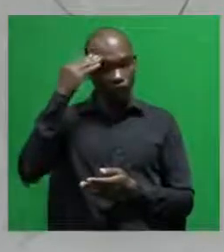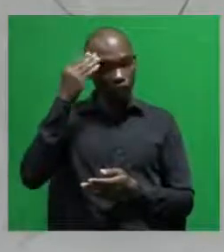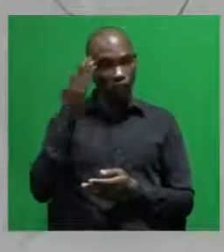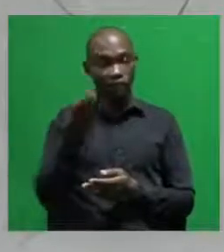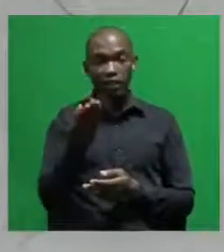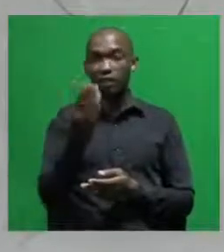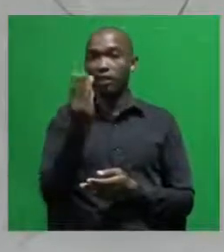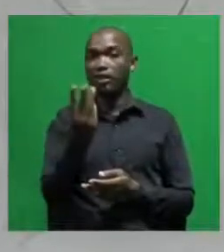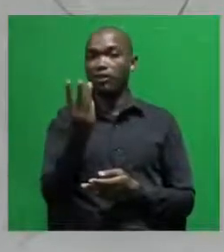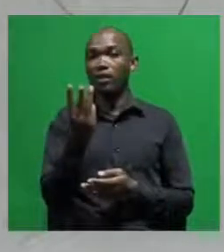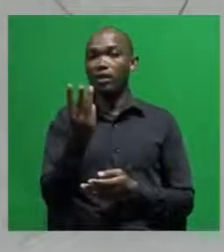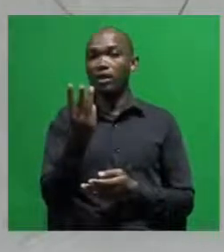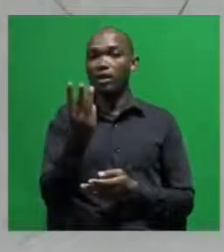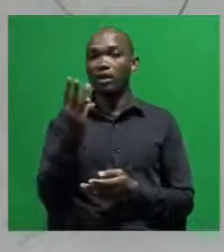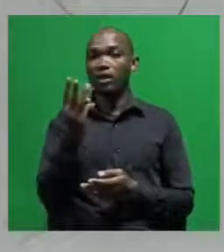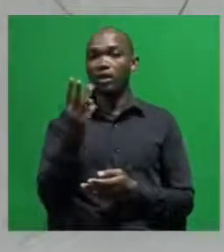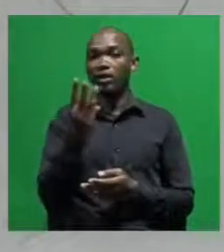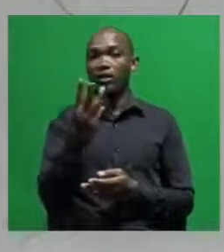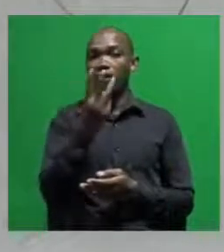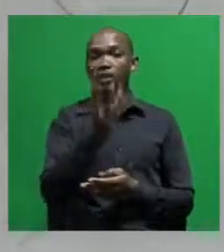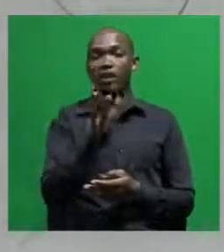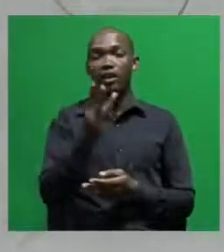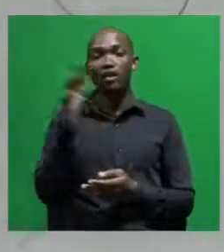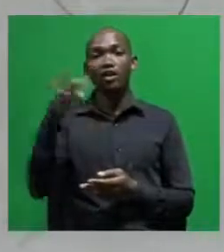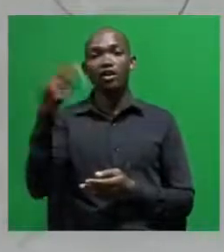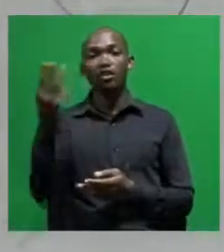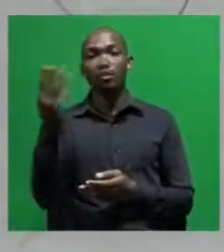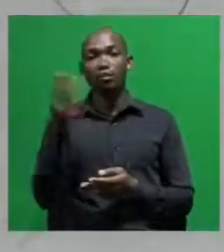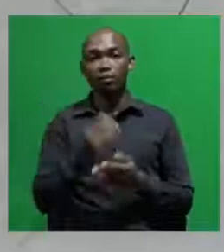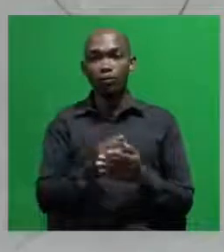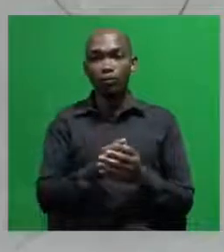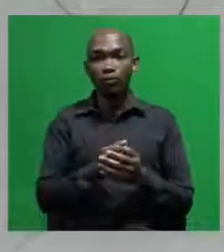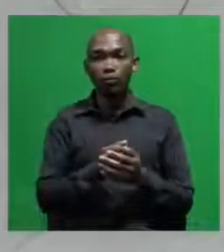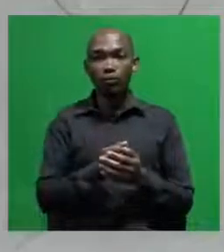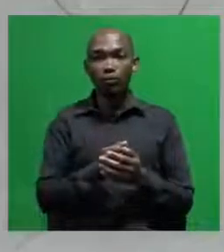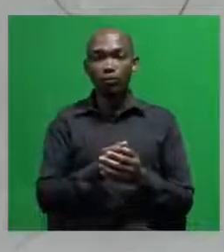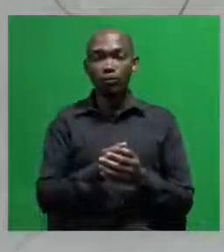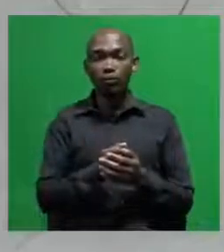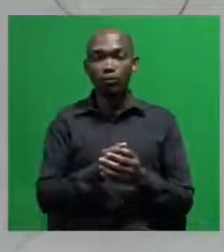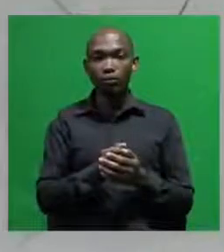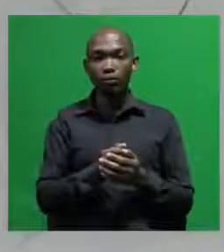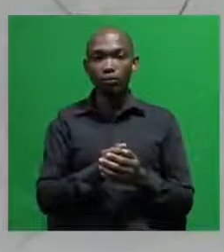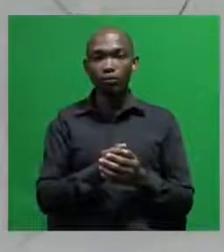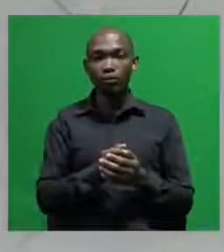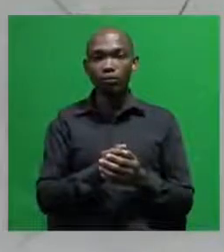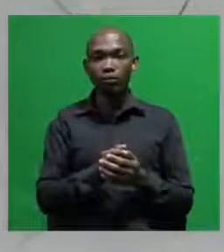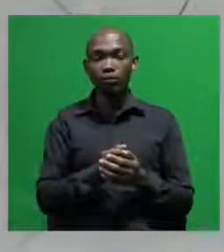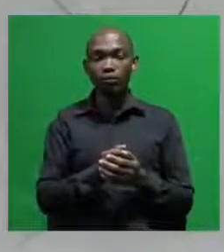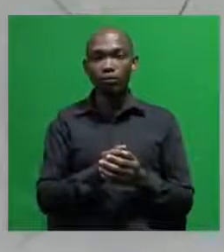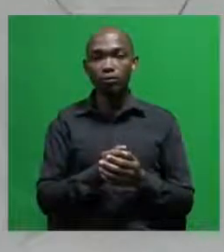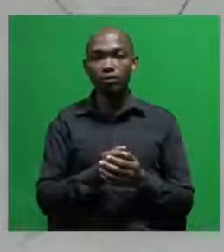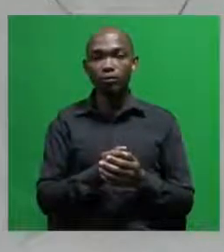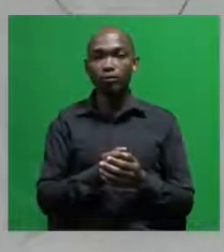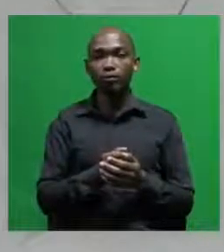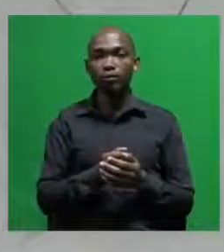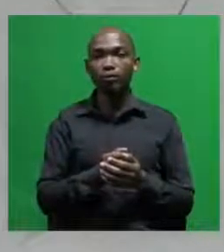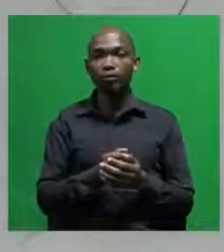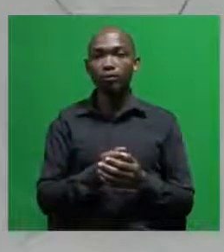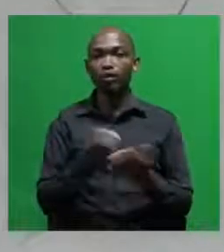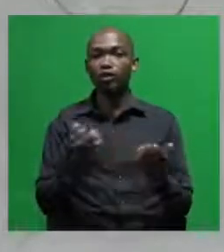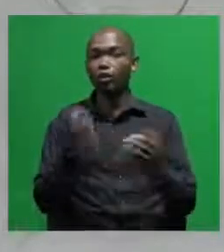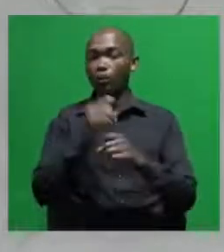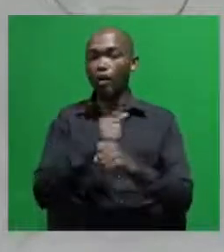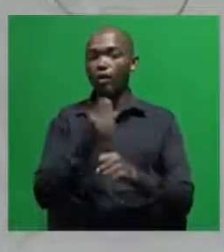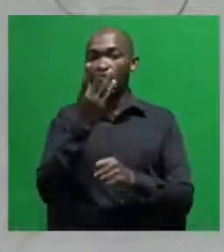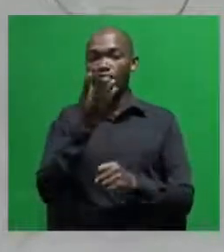But don't forget, this is the 3 cube. After that, upon simplification, we